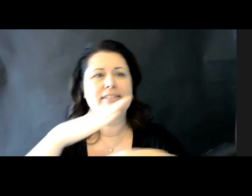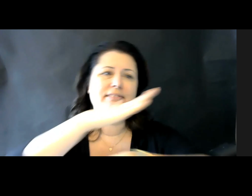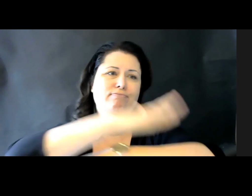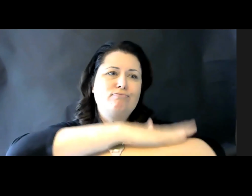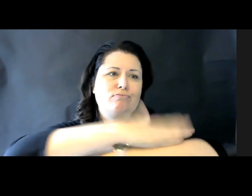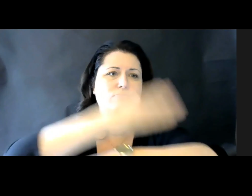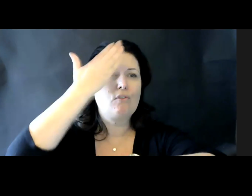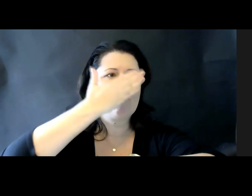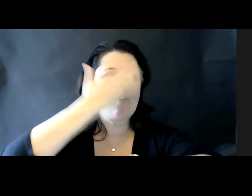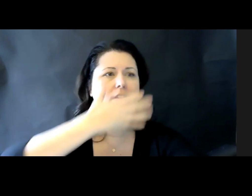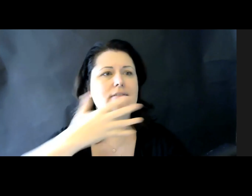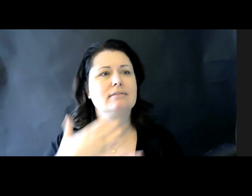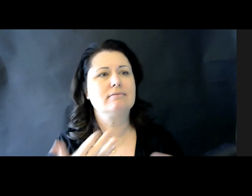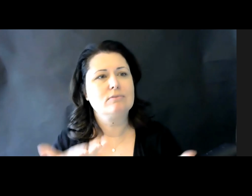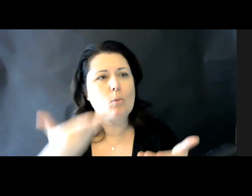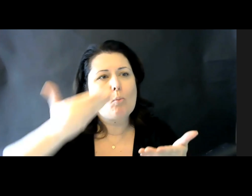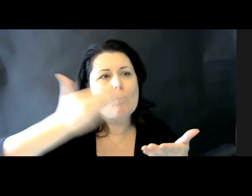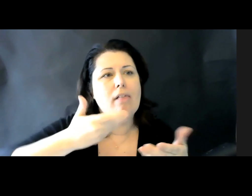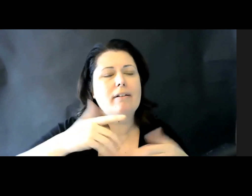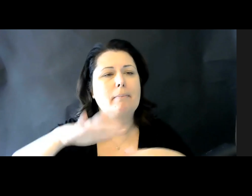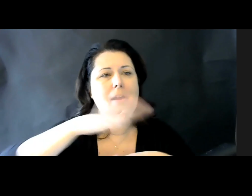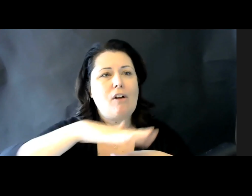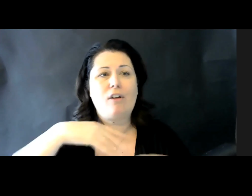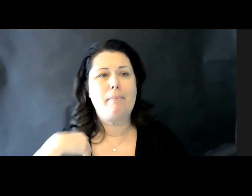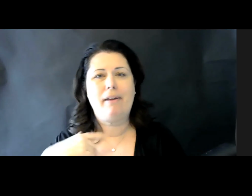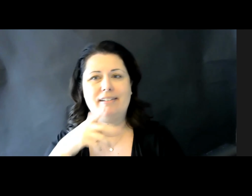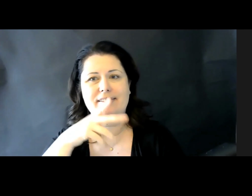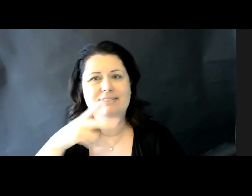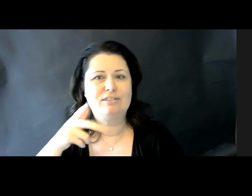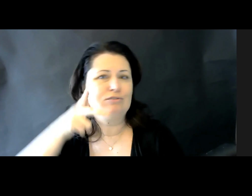here, minus the receptionist right at the moment.